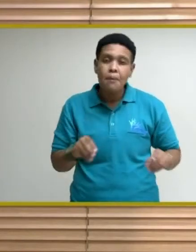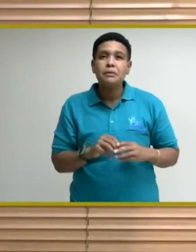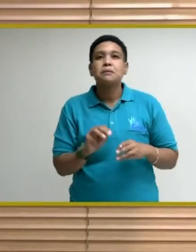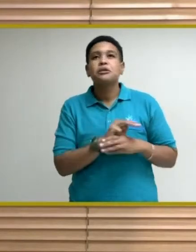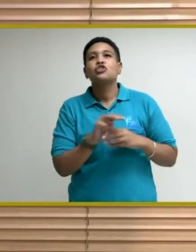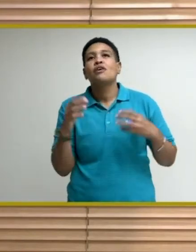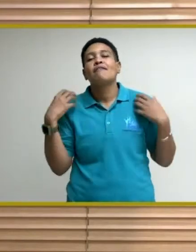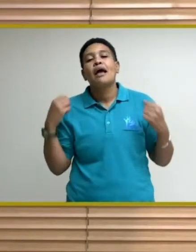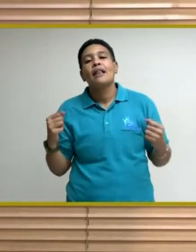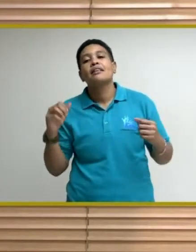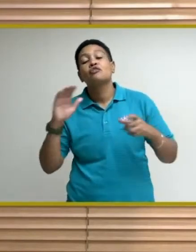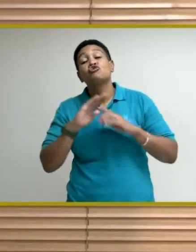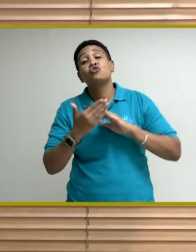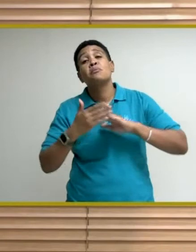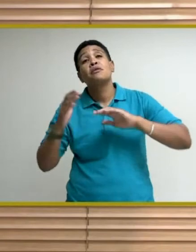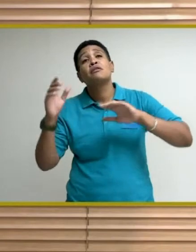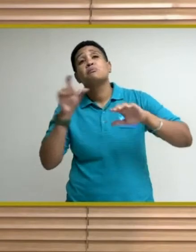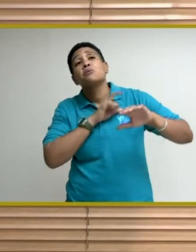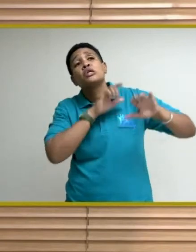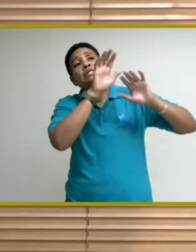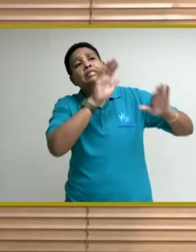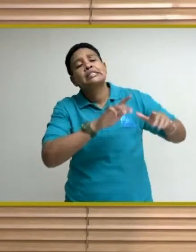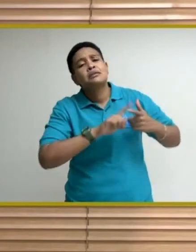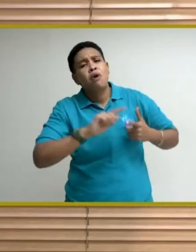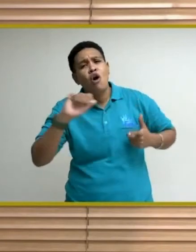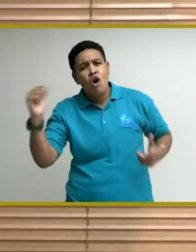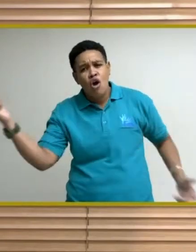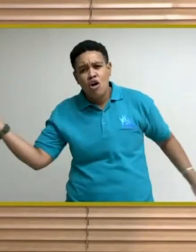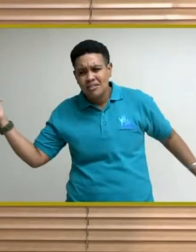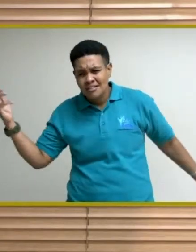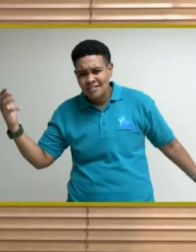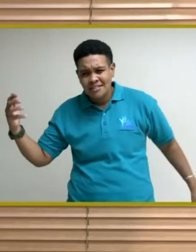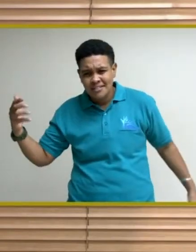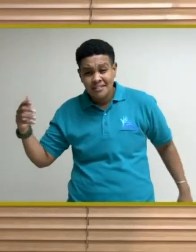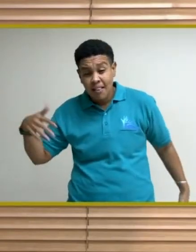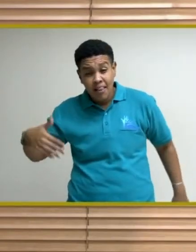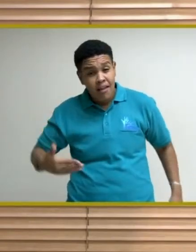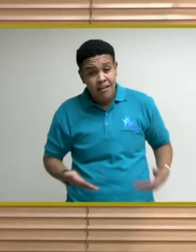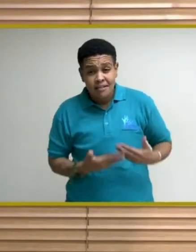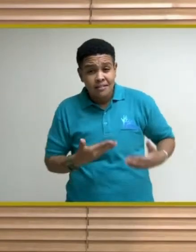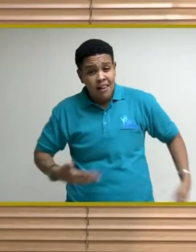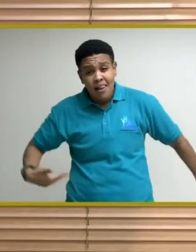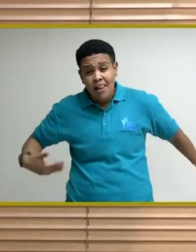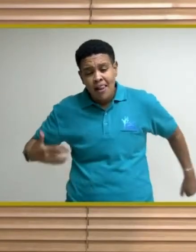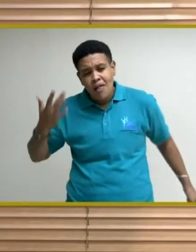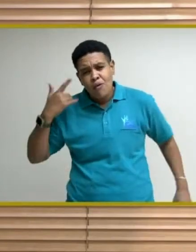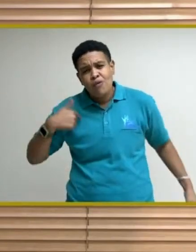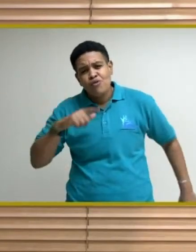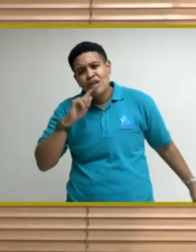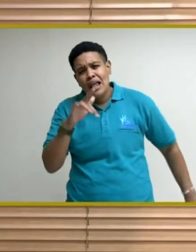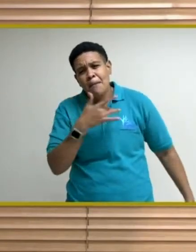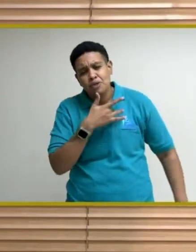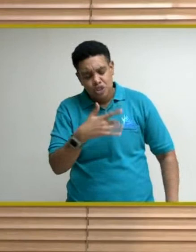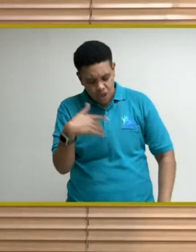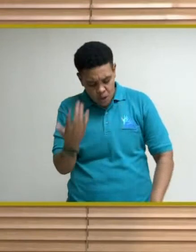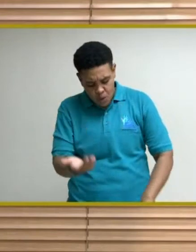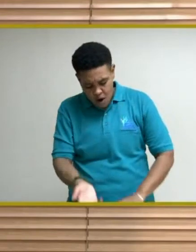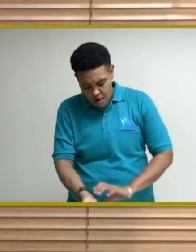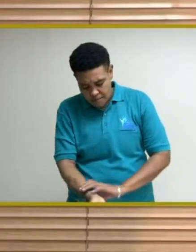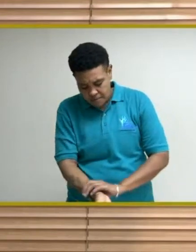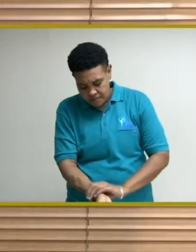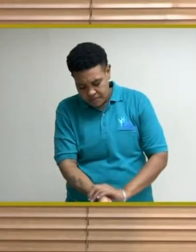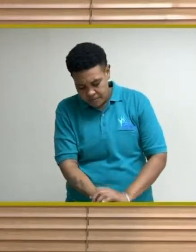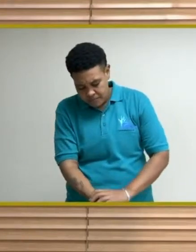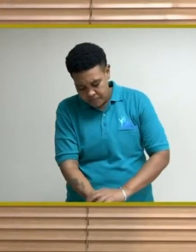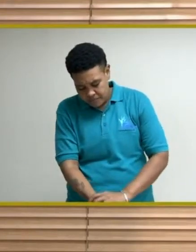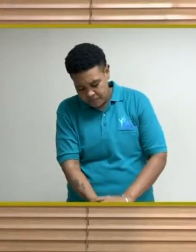Health, Jamaica Constabulary, and others. It has not been easy, because we appreciate also the impact on